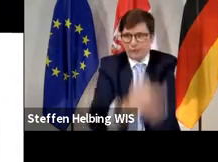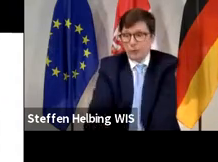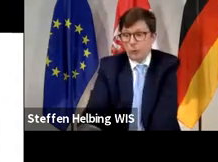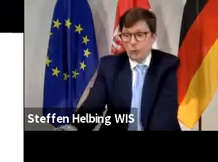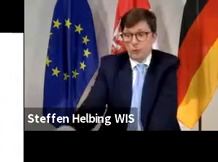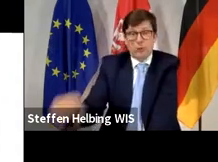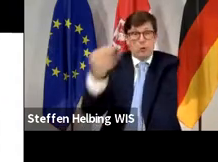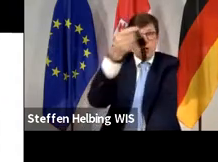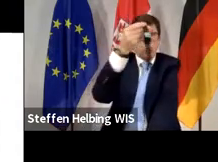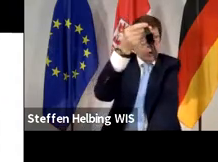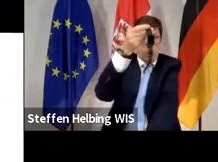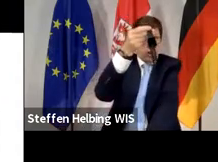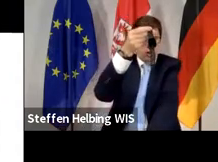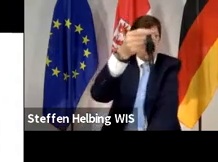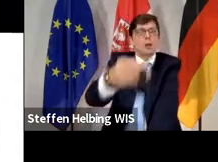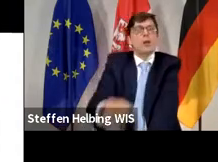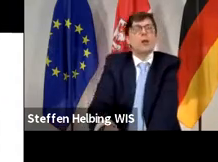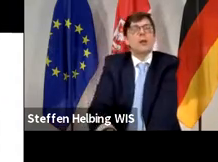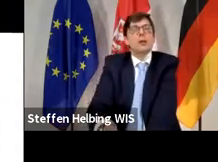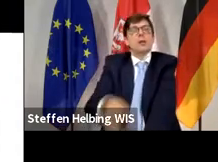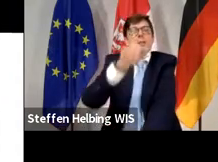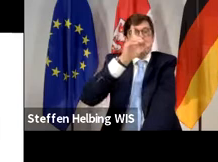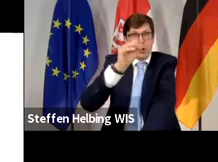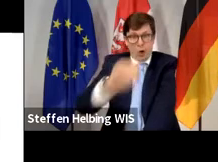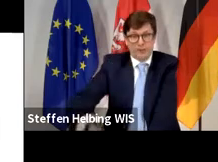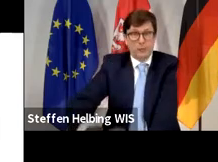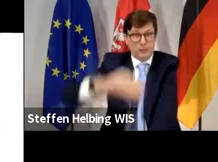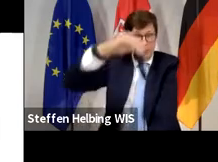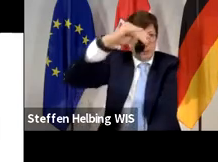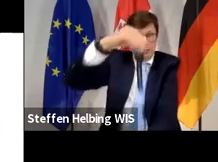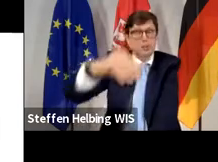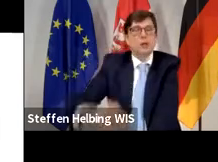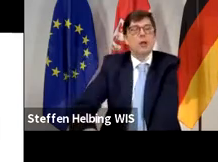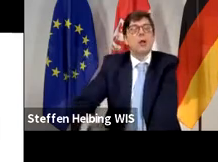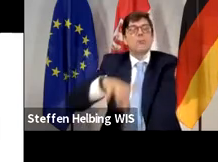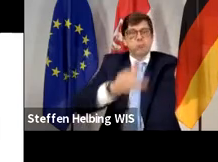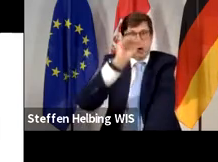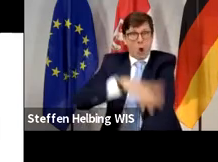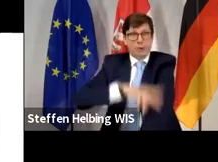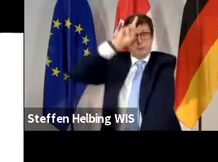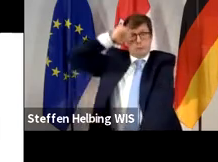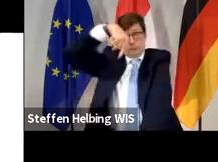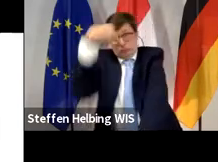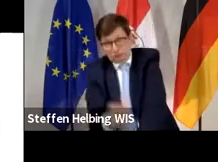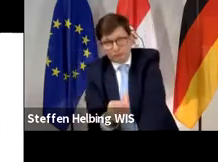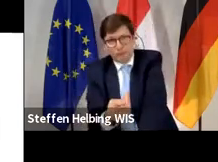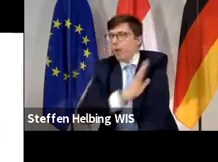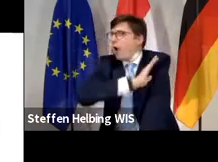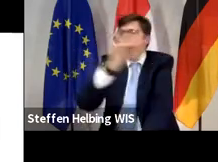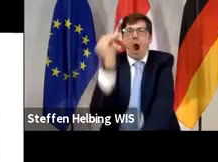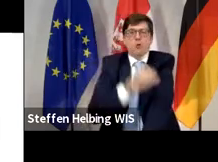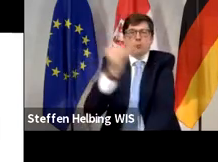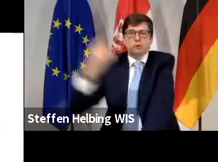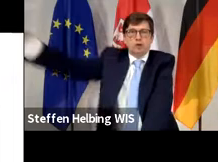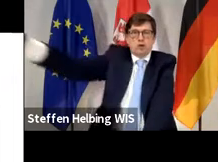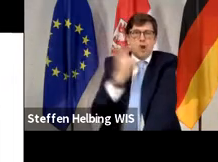this emergency call system is for deaf people, but not only for deaf, for all people in the world. And I also have this watch. And for